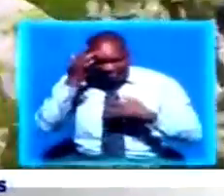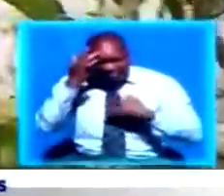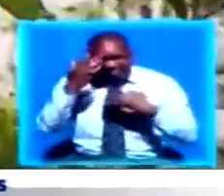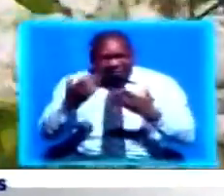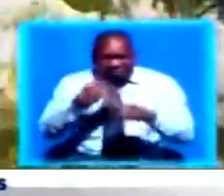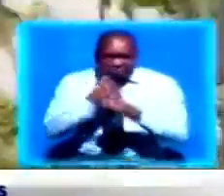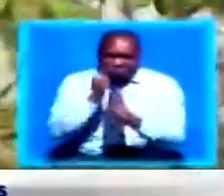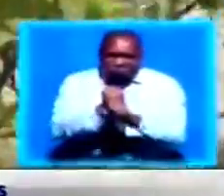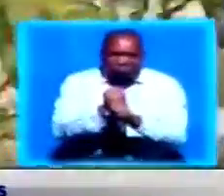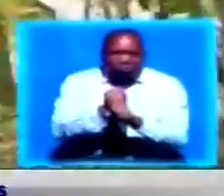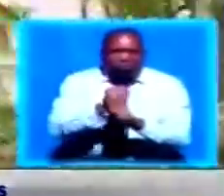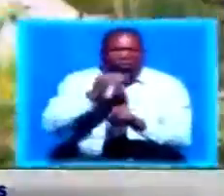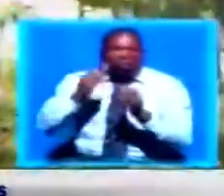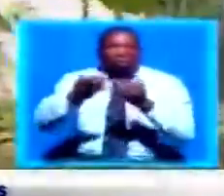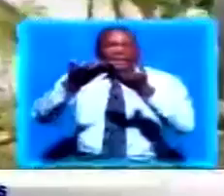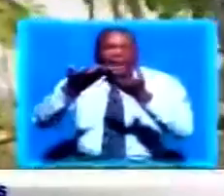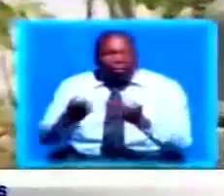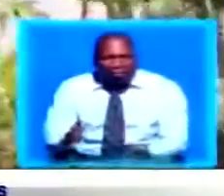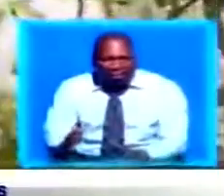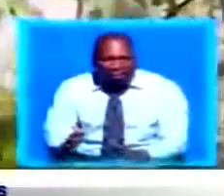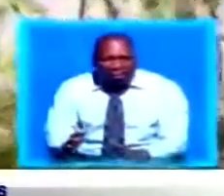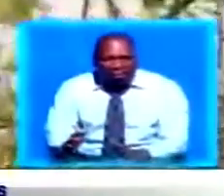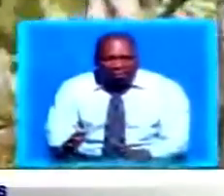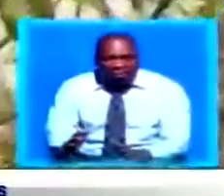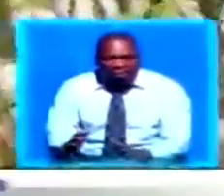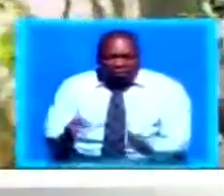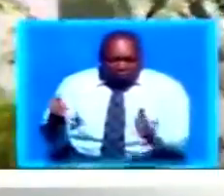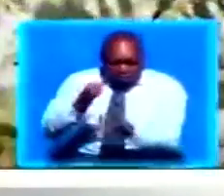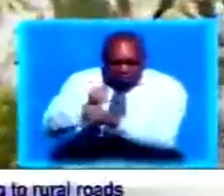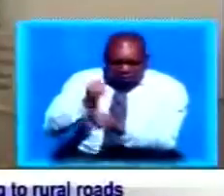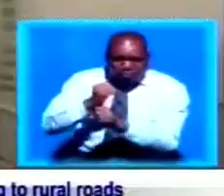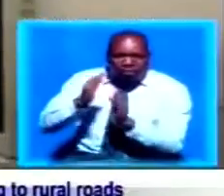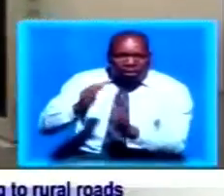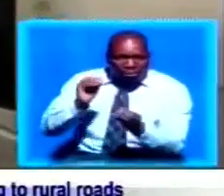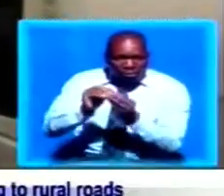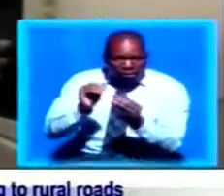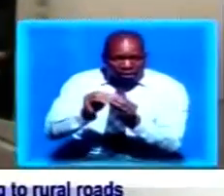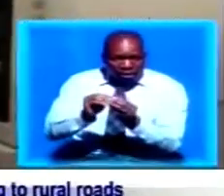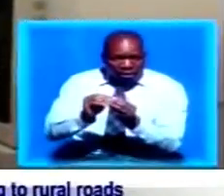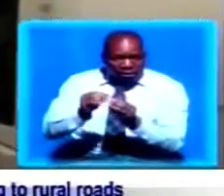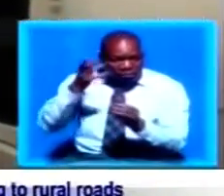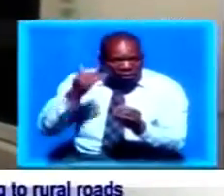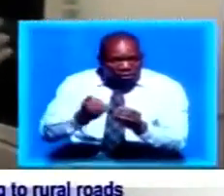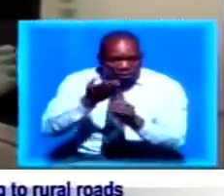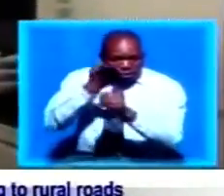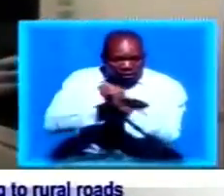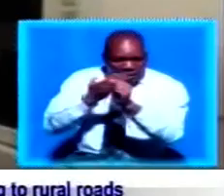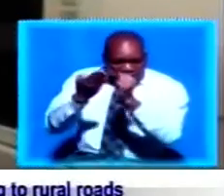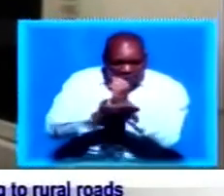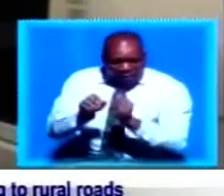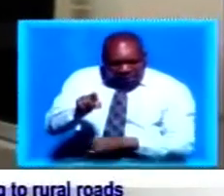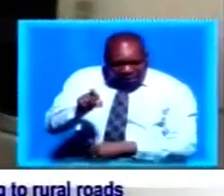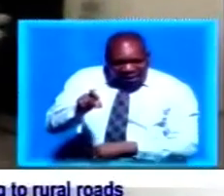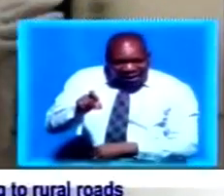huge loss to farmers, especially small scale. This has led to the implementation of the Cassava Virus